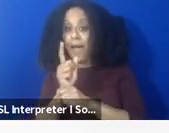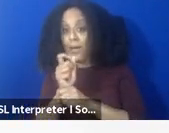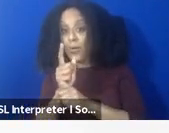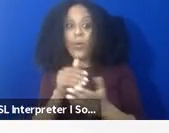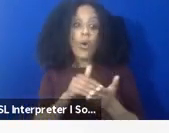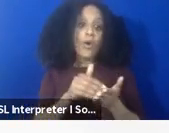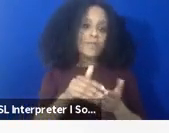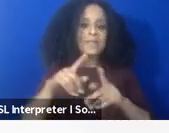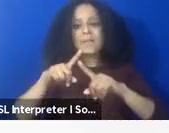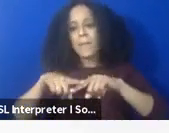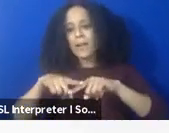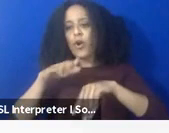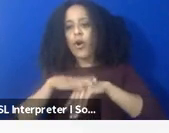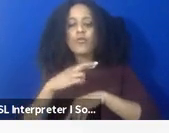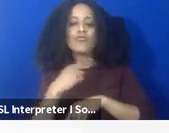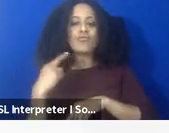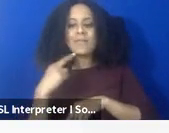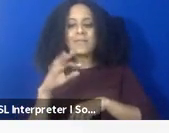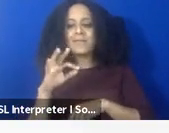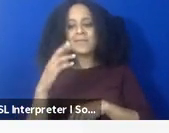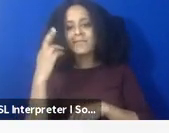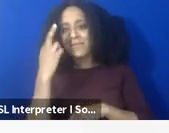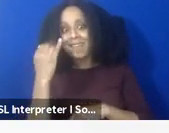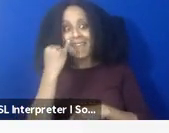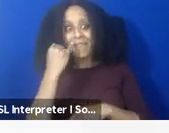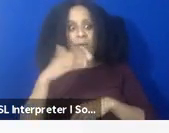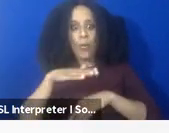higher risk factors. So for example, if they were on an ototoxic drug.